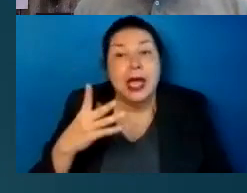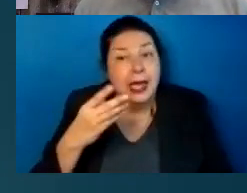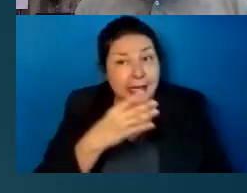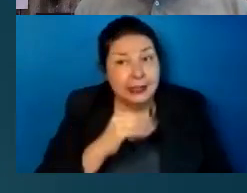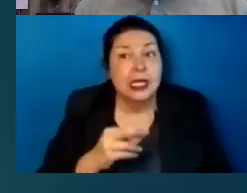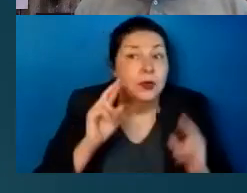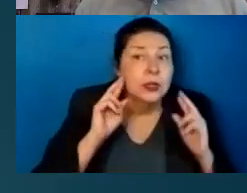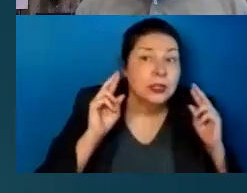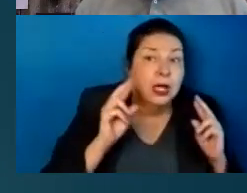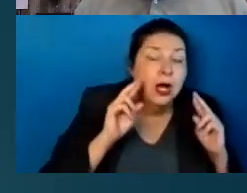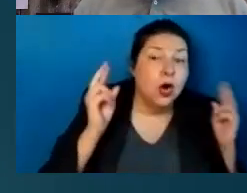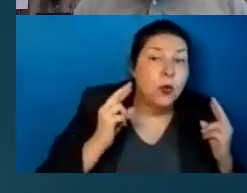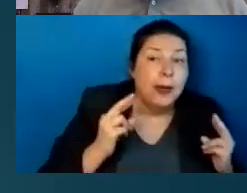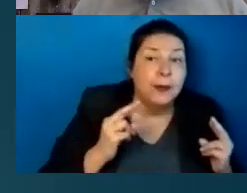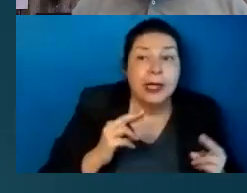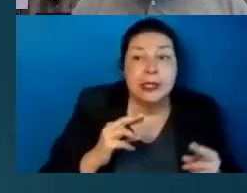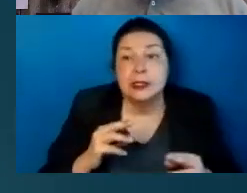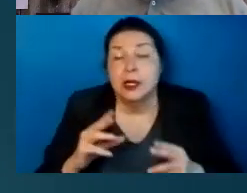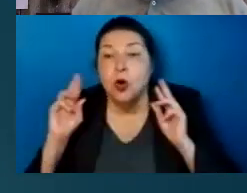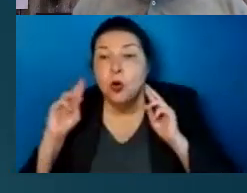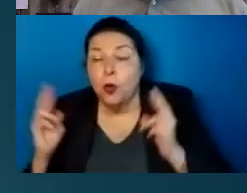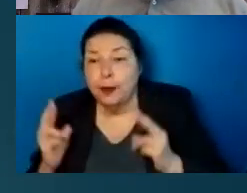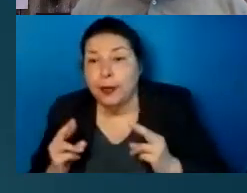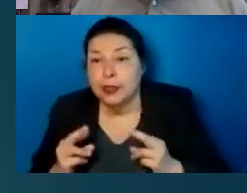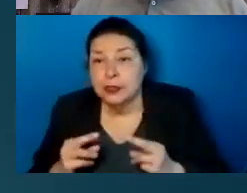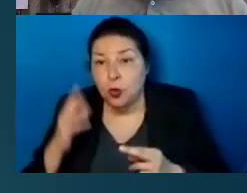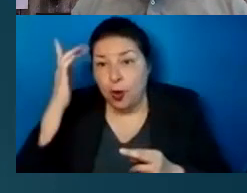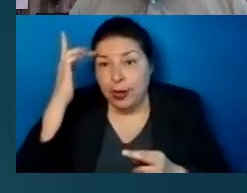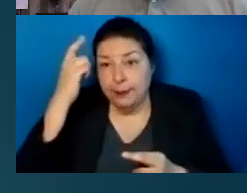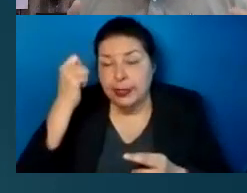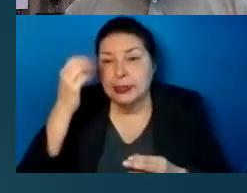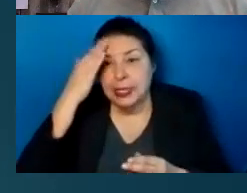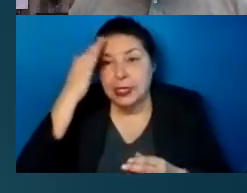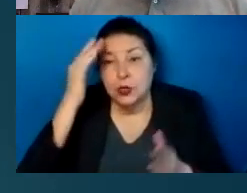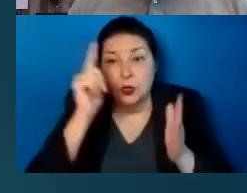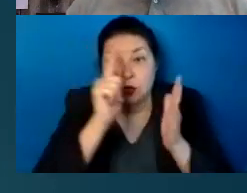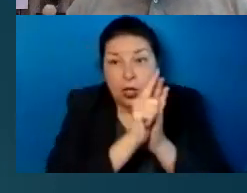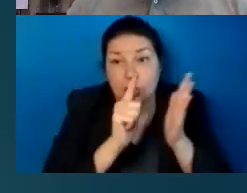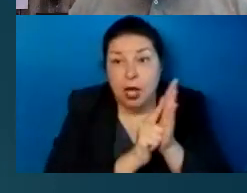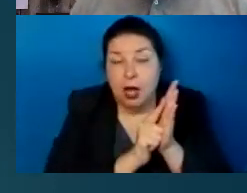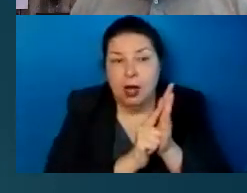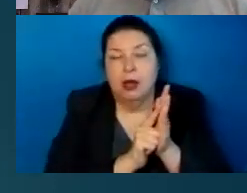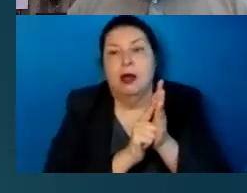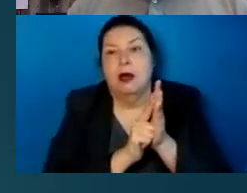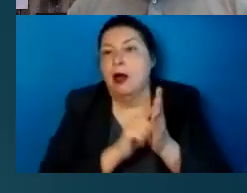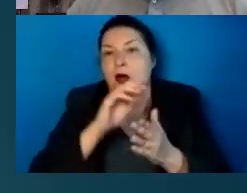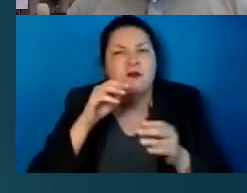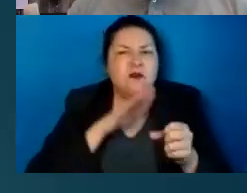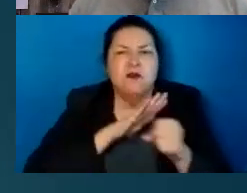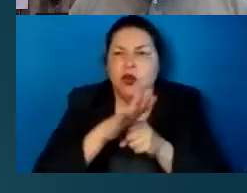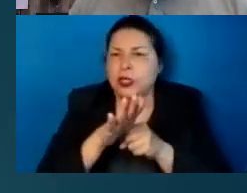he knew the law backwards and forwards, inside and out, because he was a part